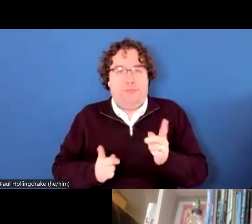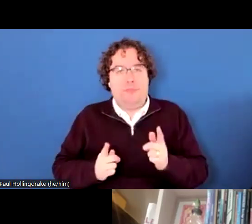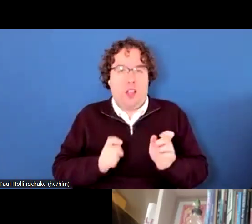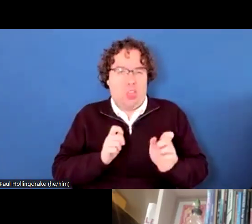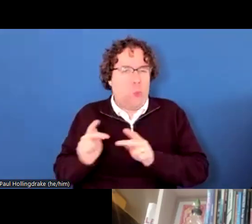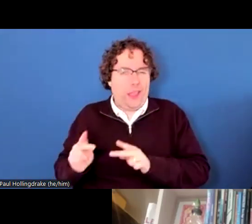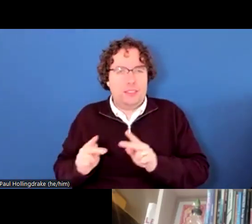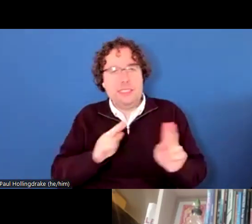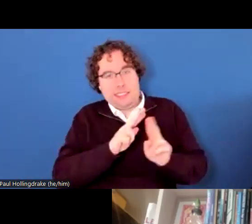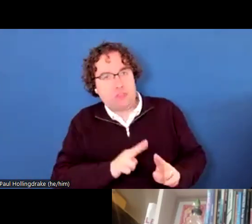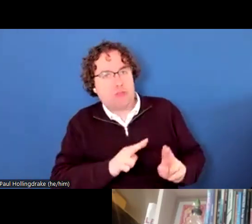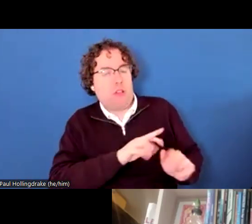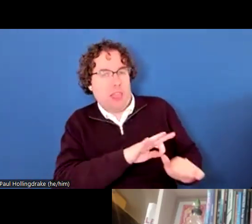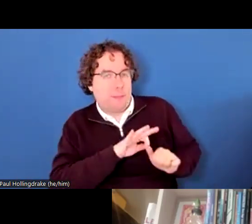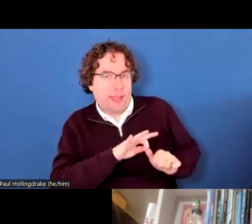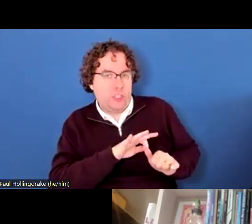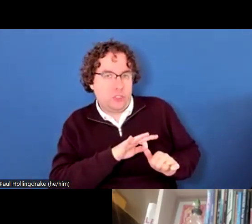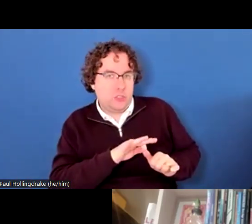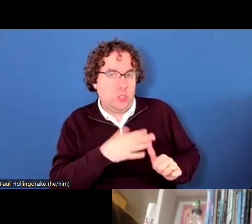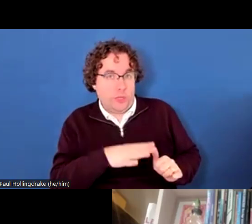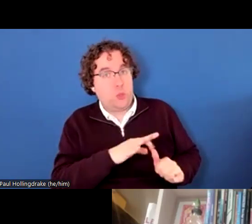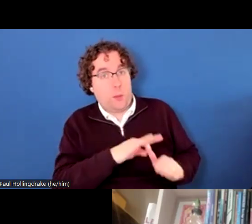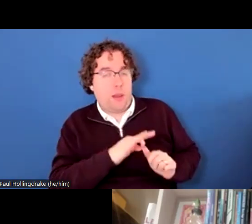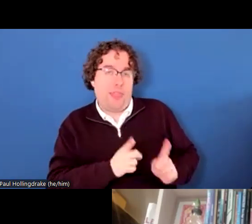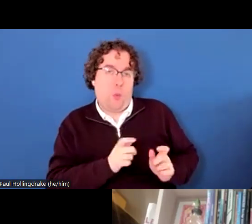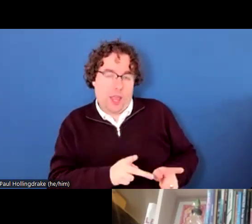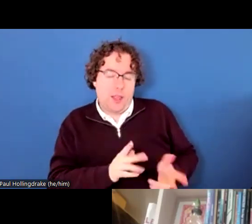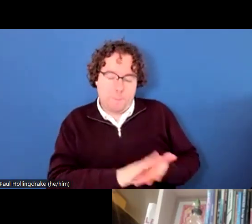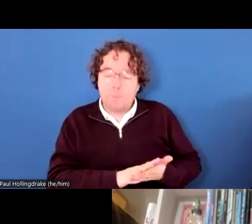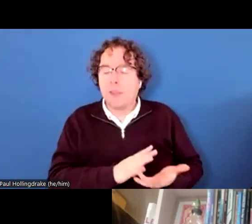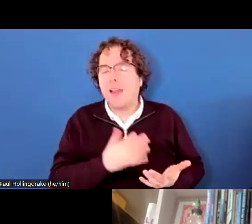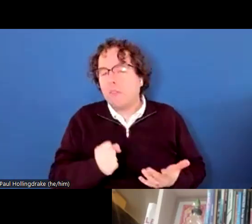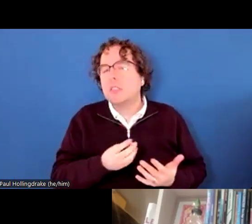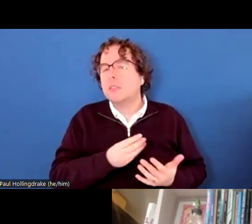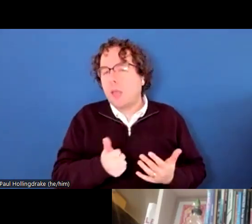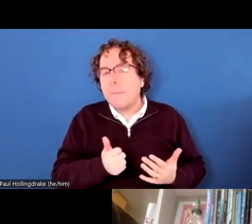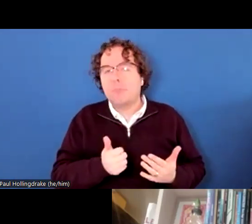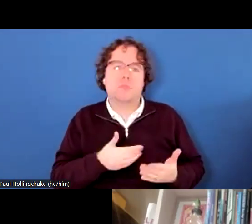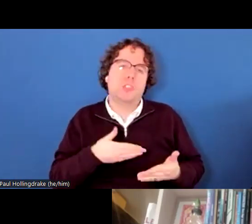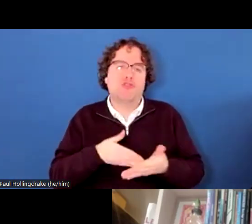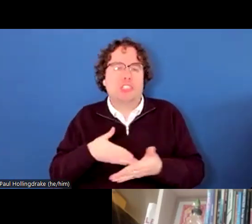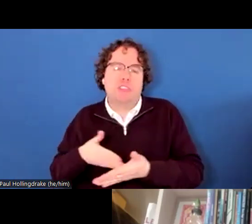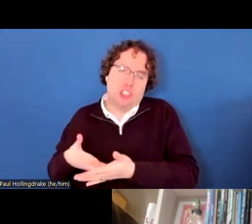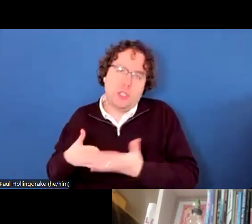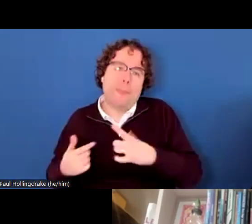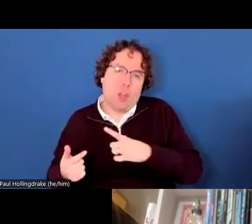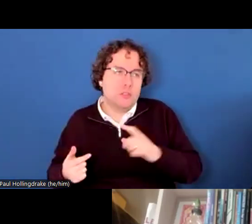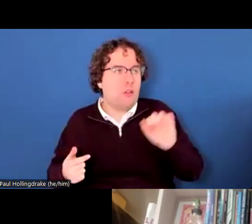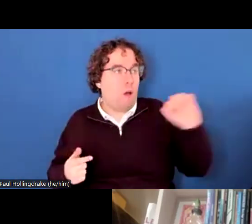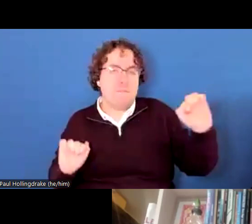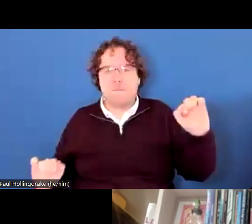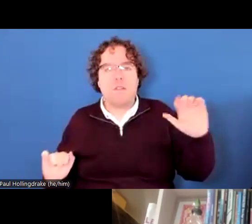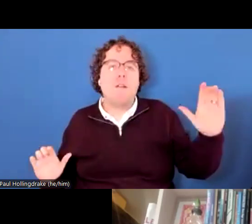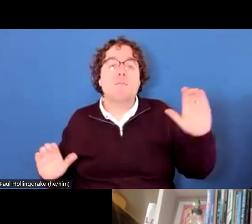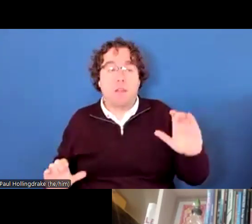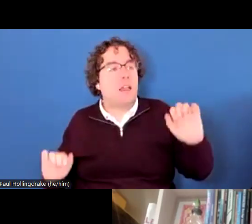which international applicants need to apply. And there are some restrictions because of those funders' eligibility